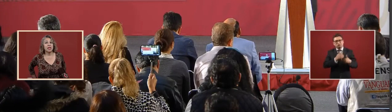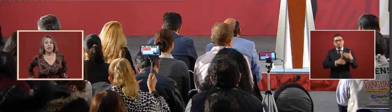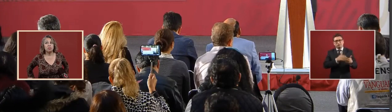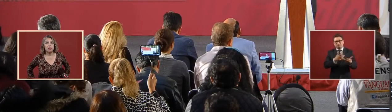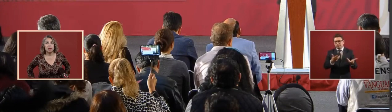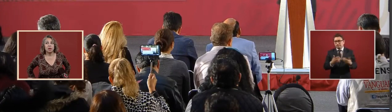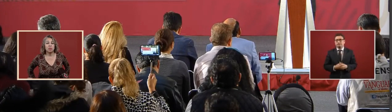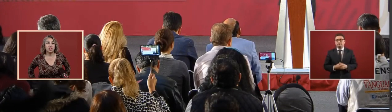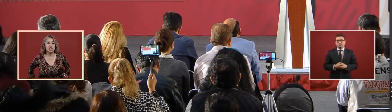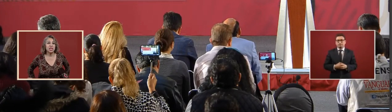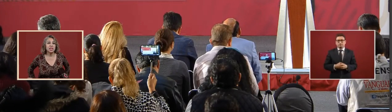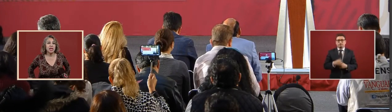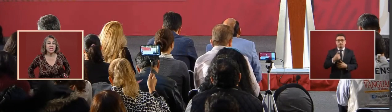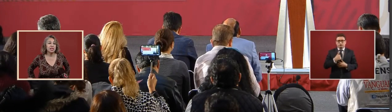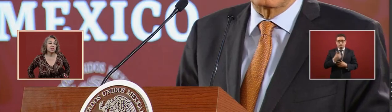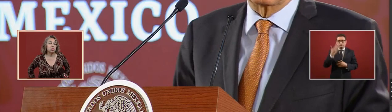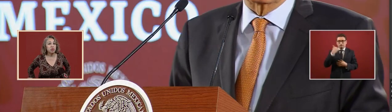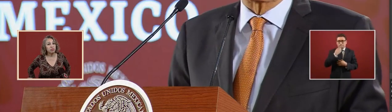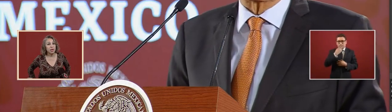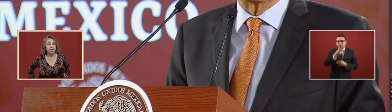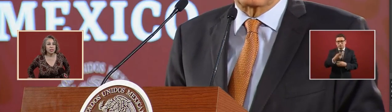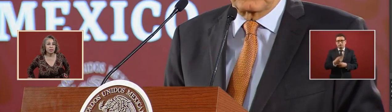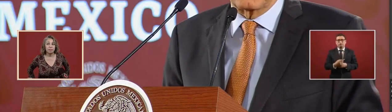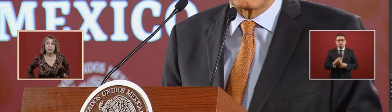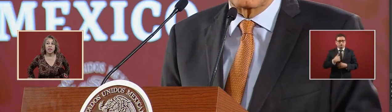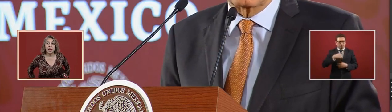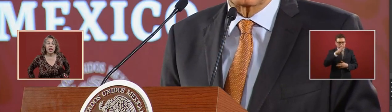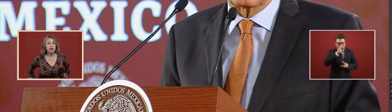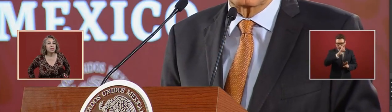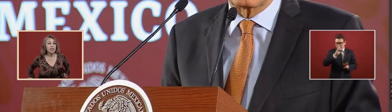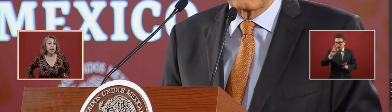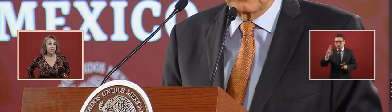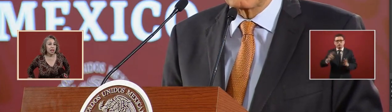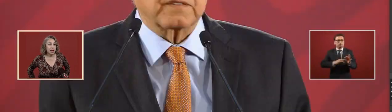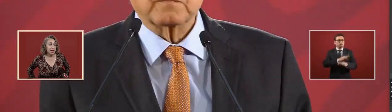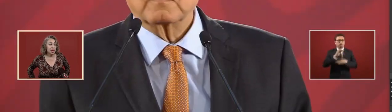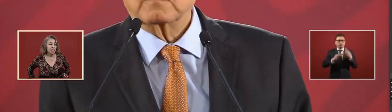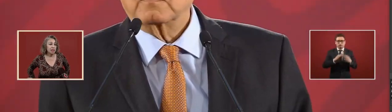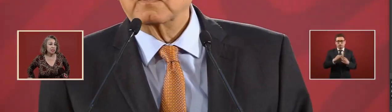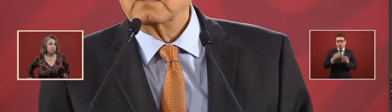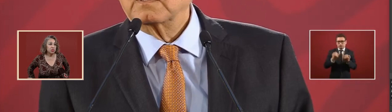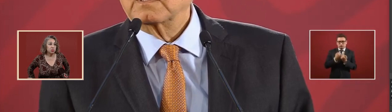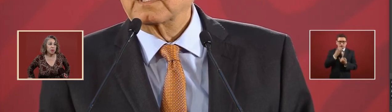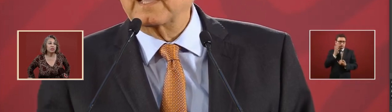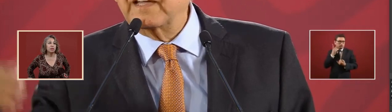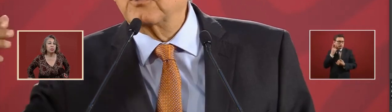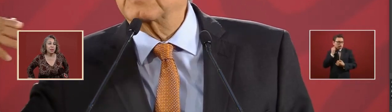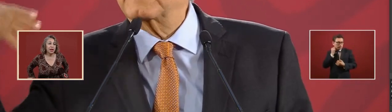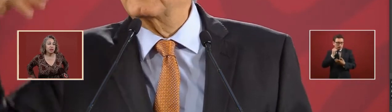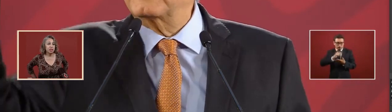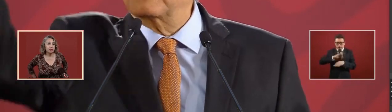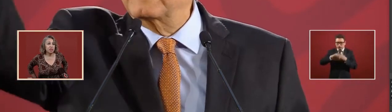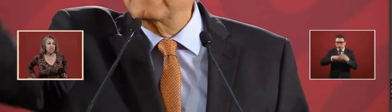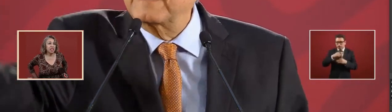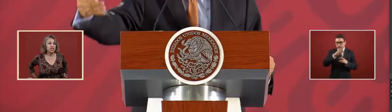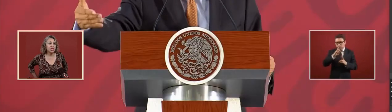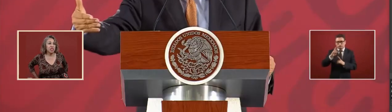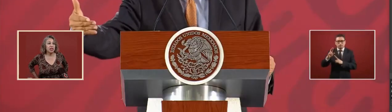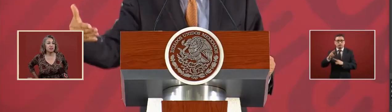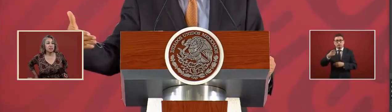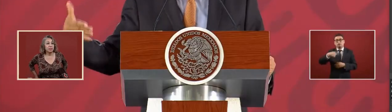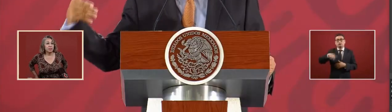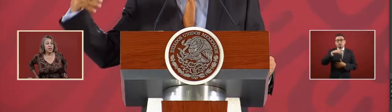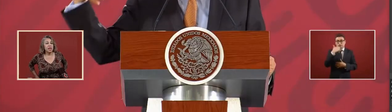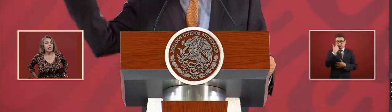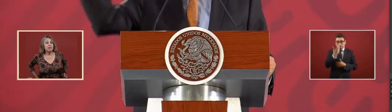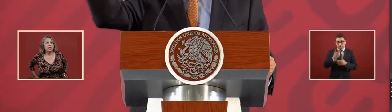This king was gestating this movement. And I'm saying in this respectful manner to these